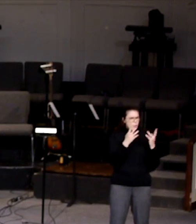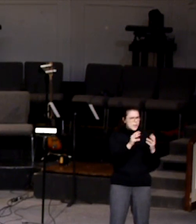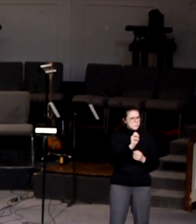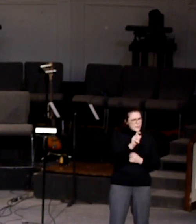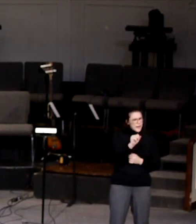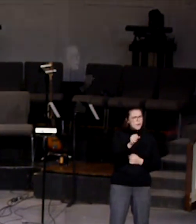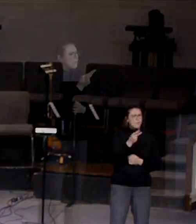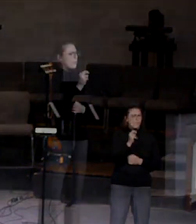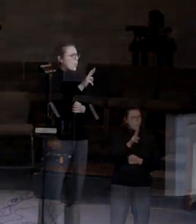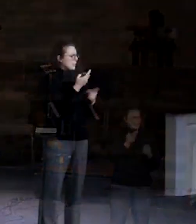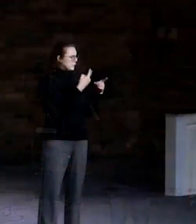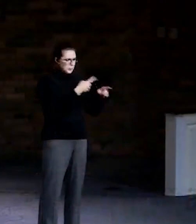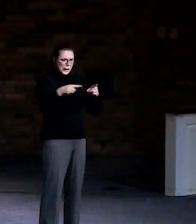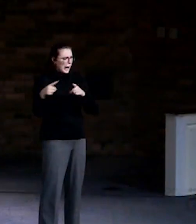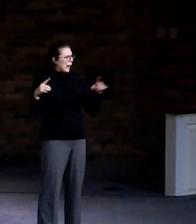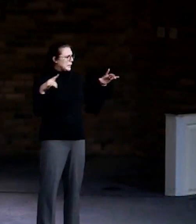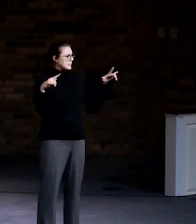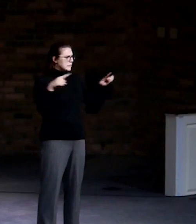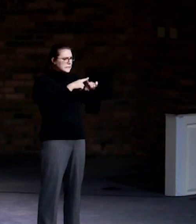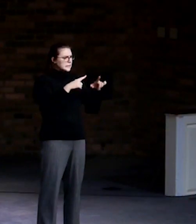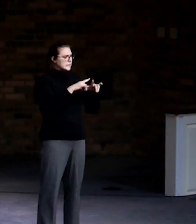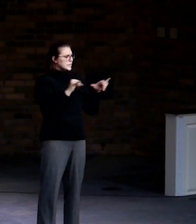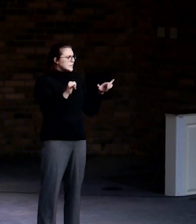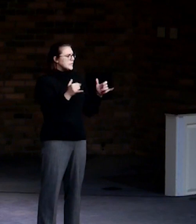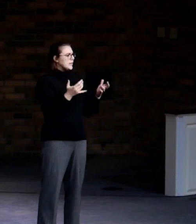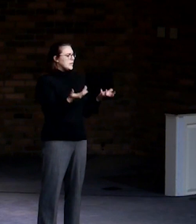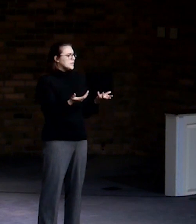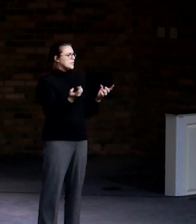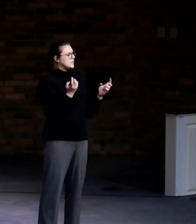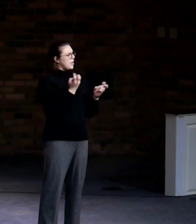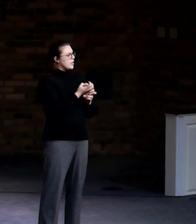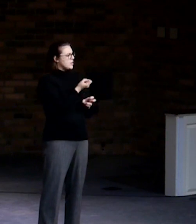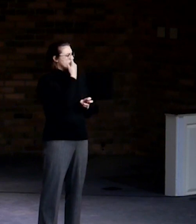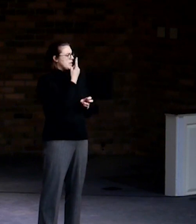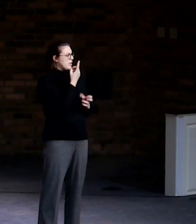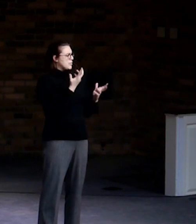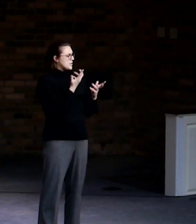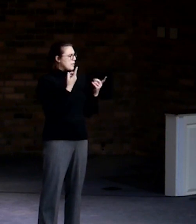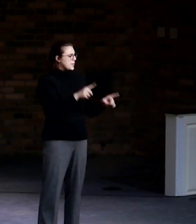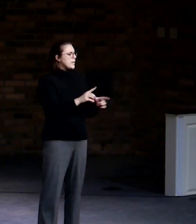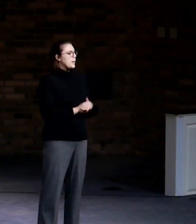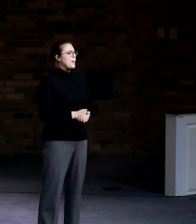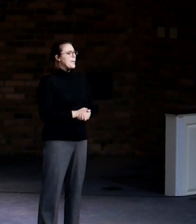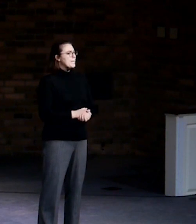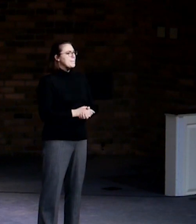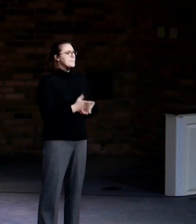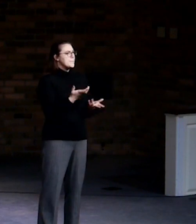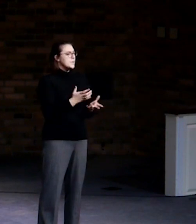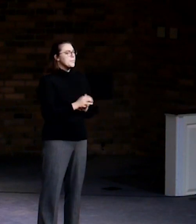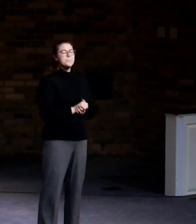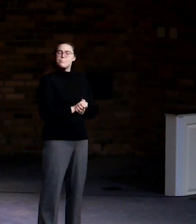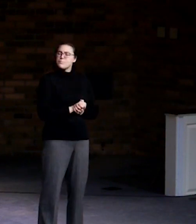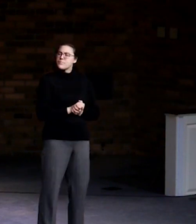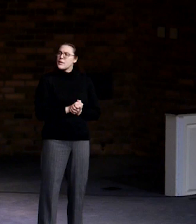so much going on, and it's hard to grasp everything around it. So we're just going to dive into it just a little bit before I speak.